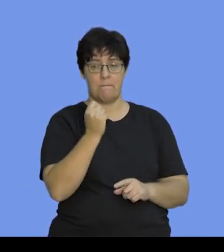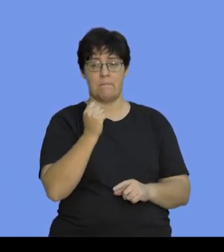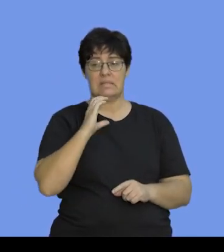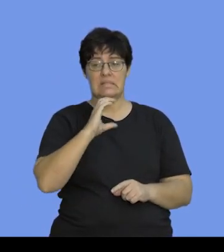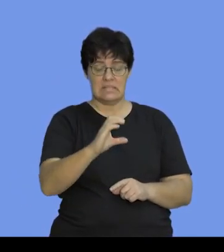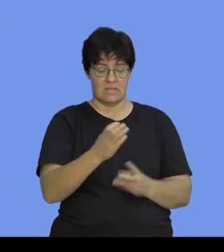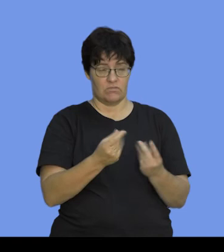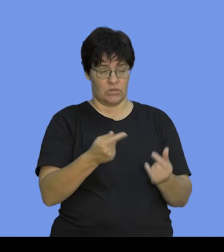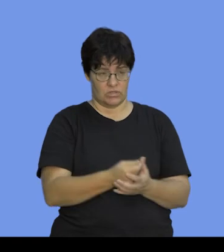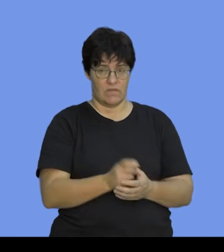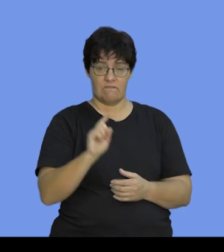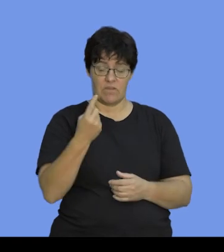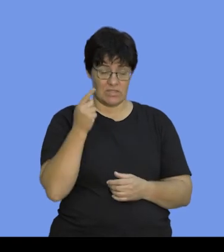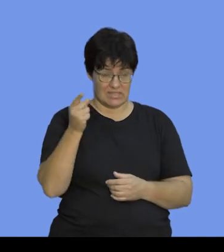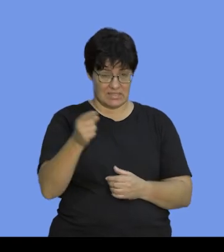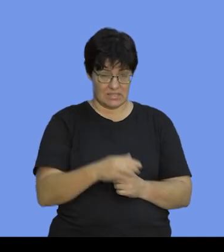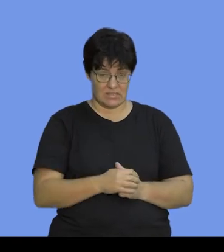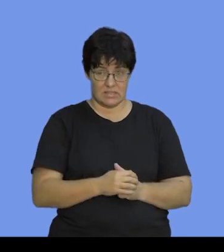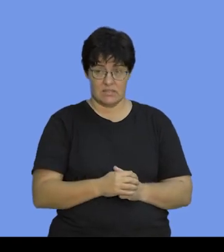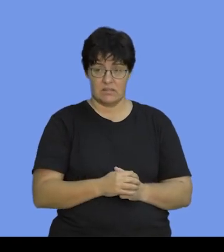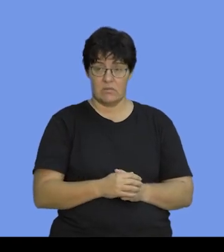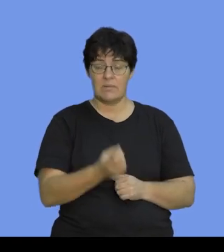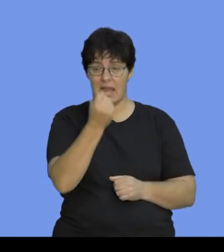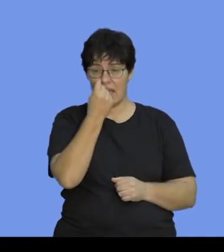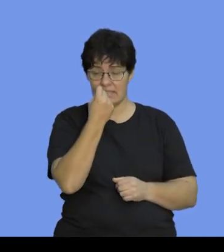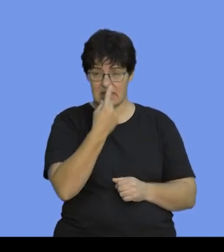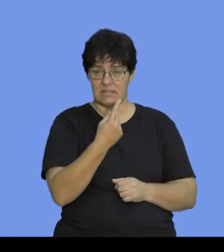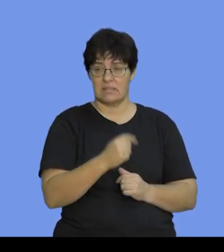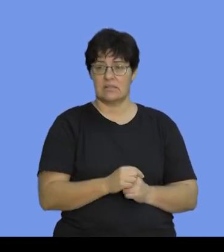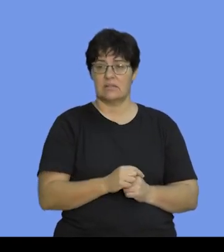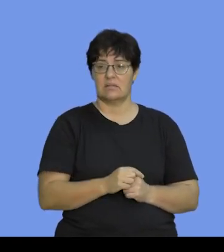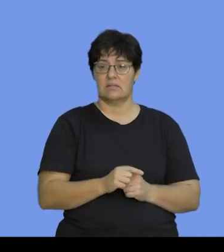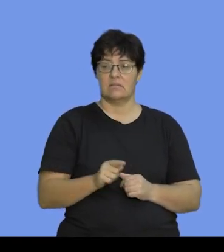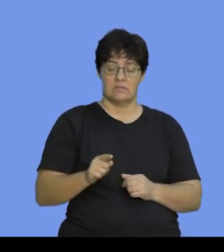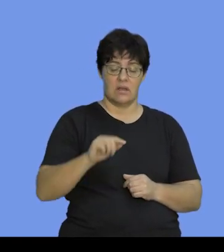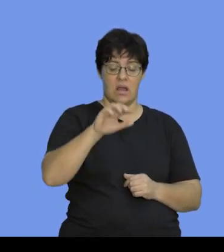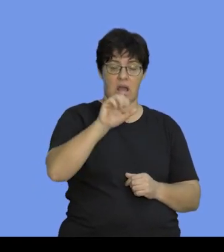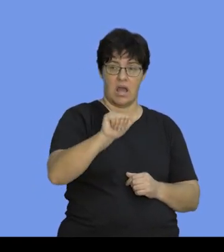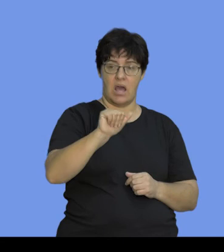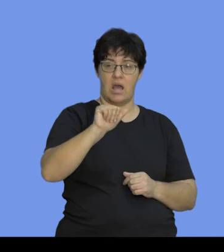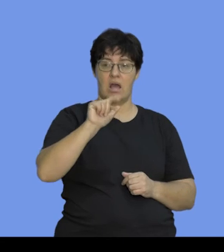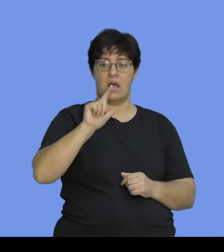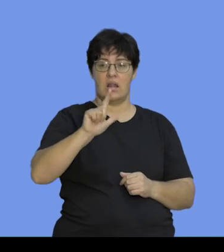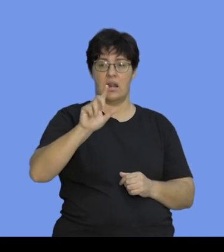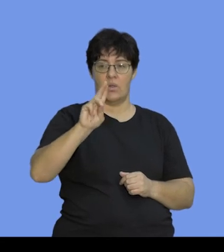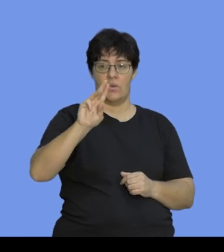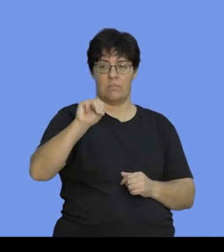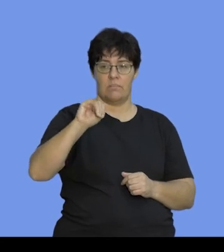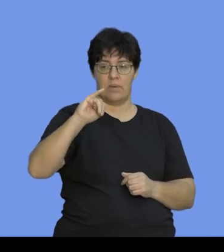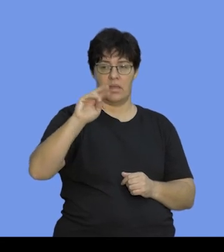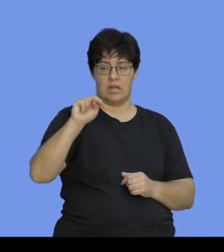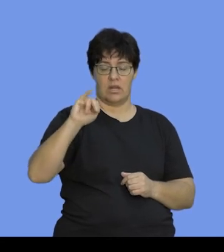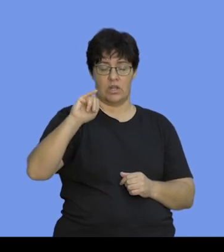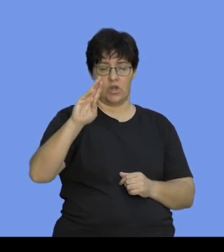concentration of the solution. First things first here, we need to understand the solute that it's aluminium chloride, okay?